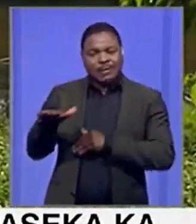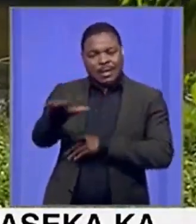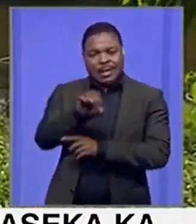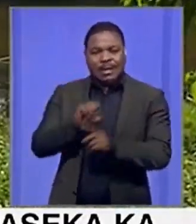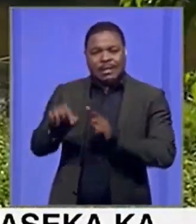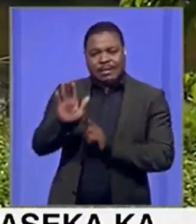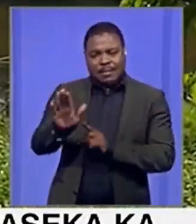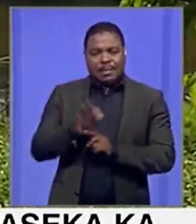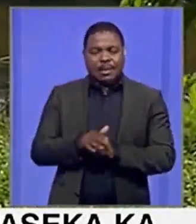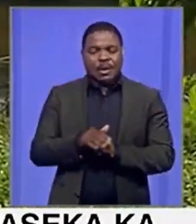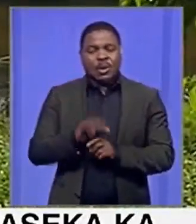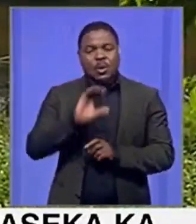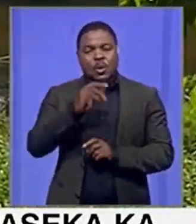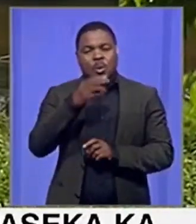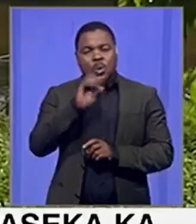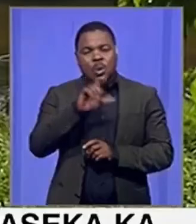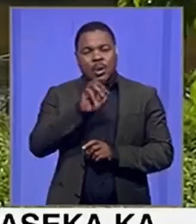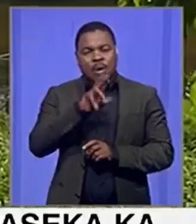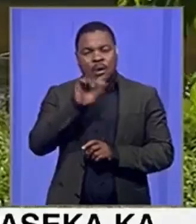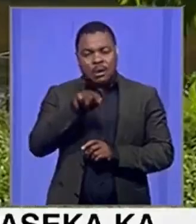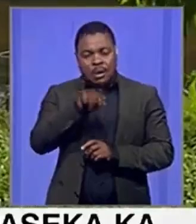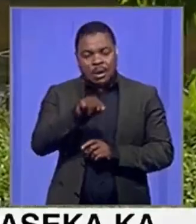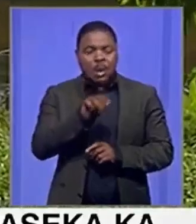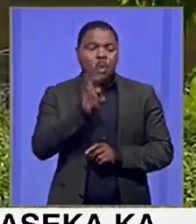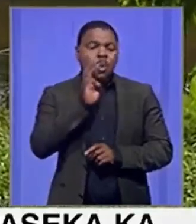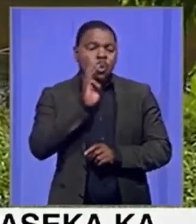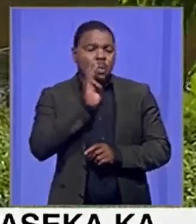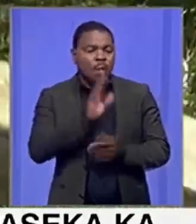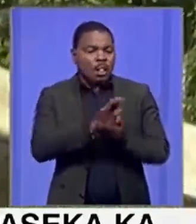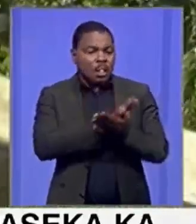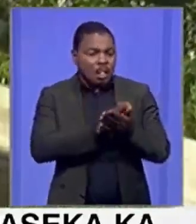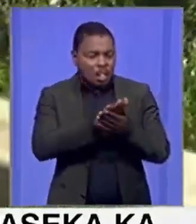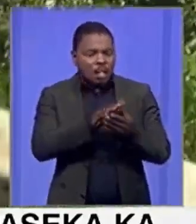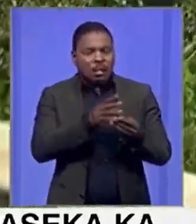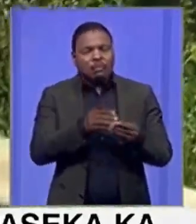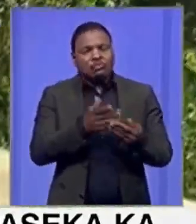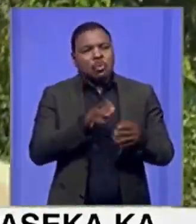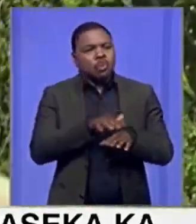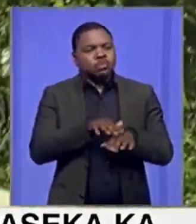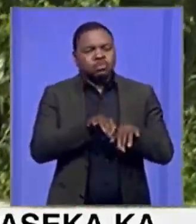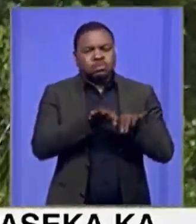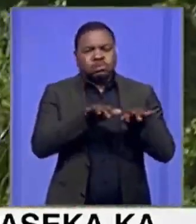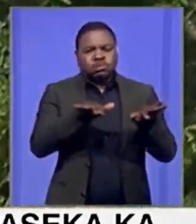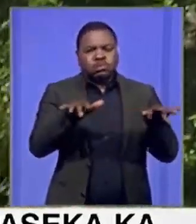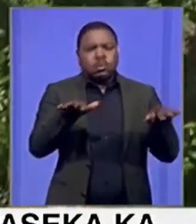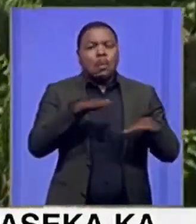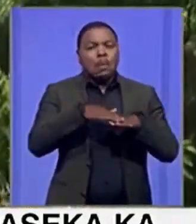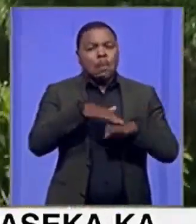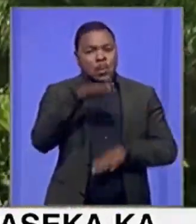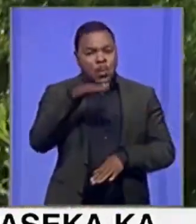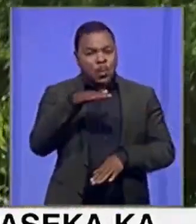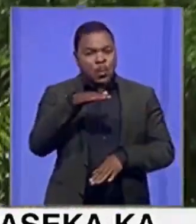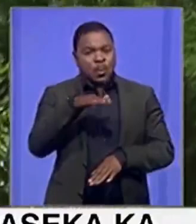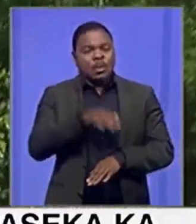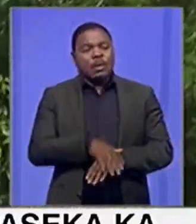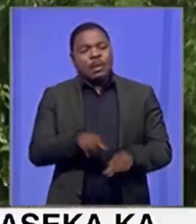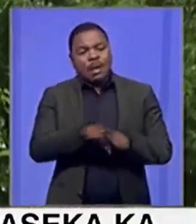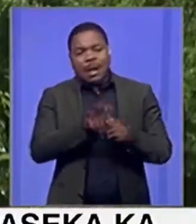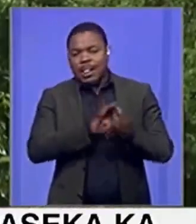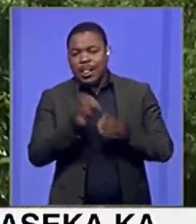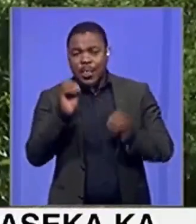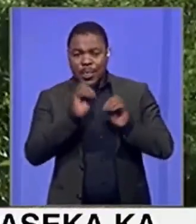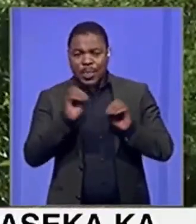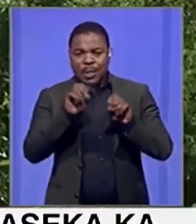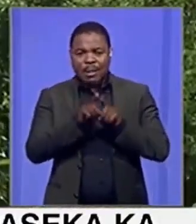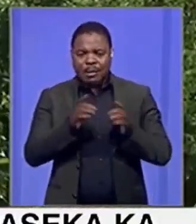environments. Cholera thrives in unhygienic conditions, including untreated water, especially